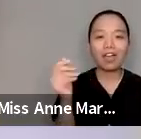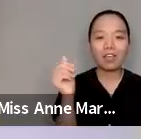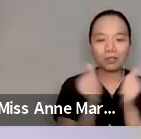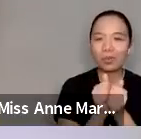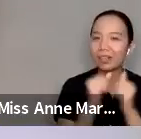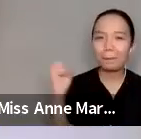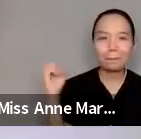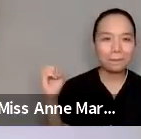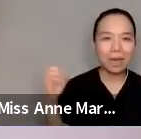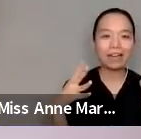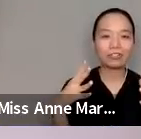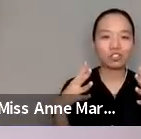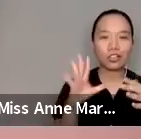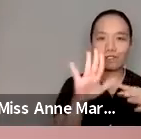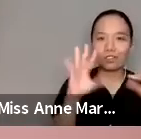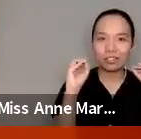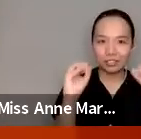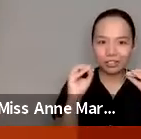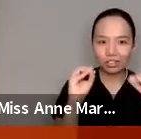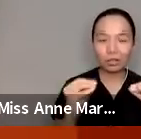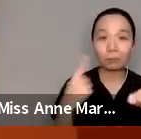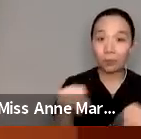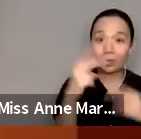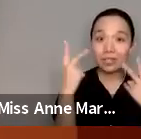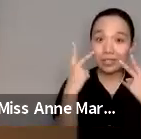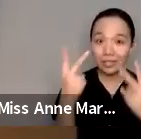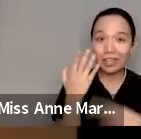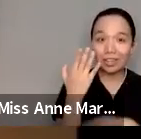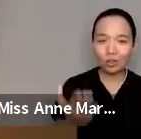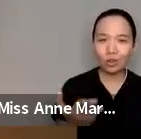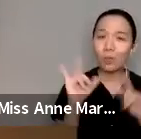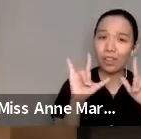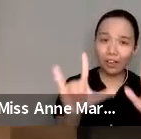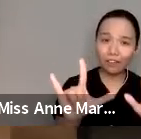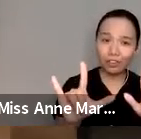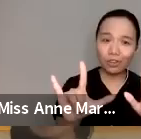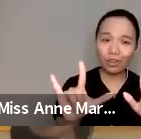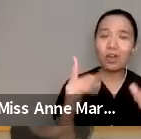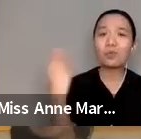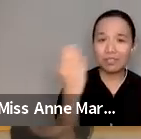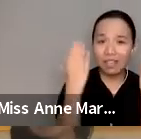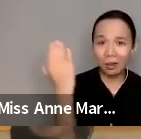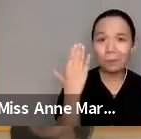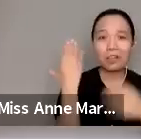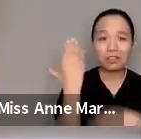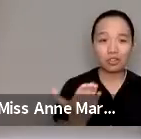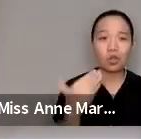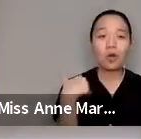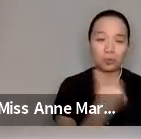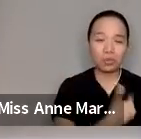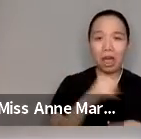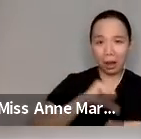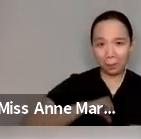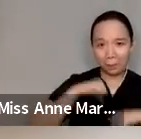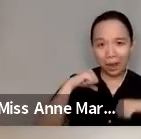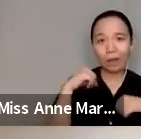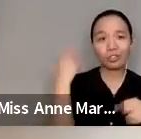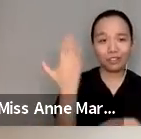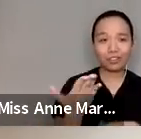magic of your teaching. We see you, we love you, we celebrate you, we are proud of